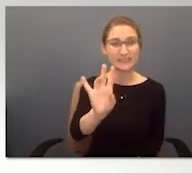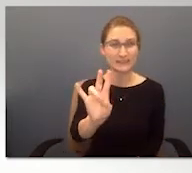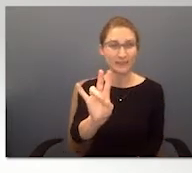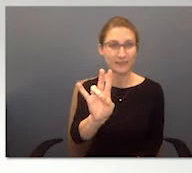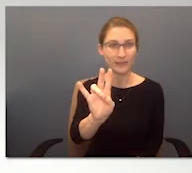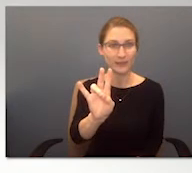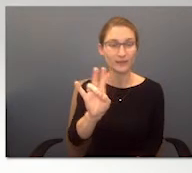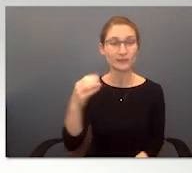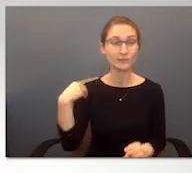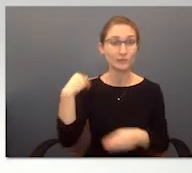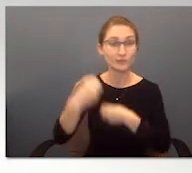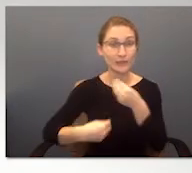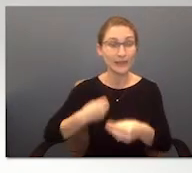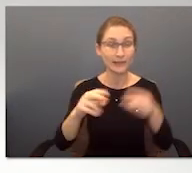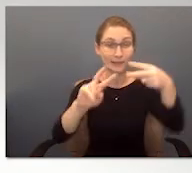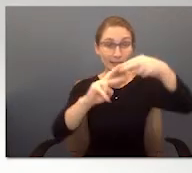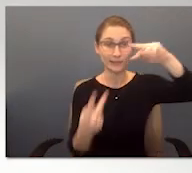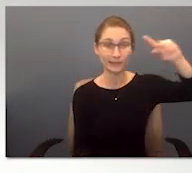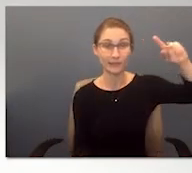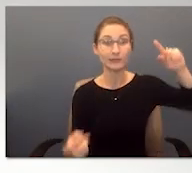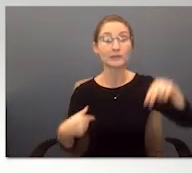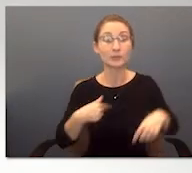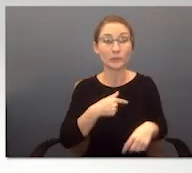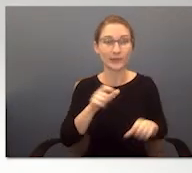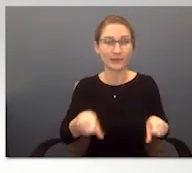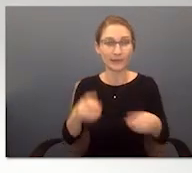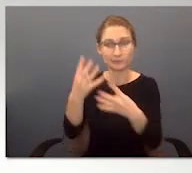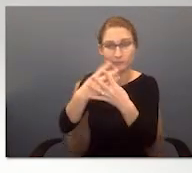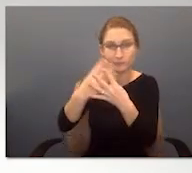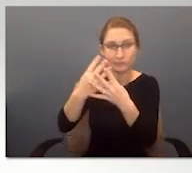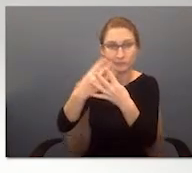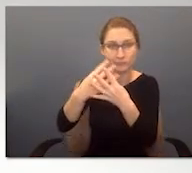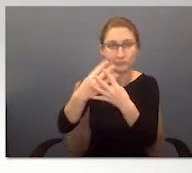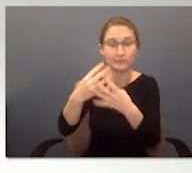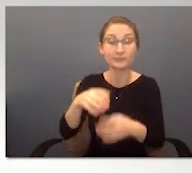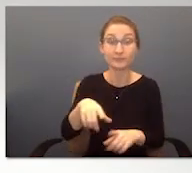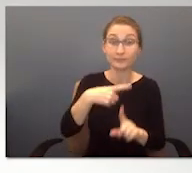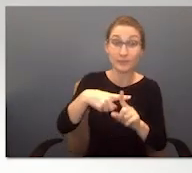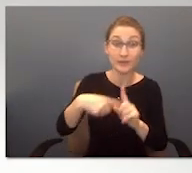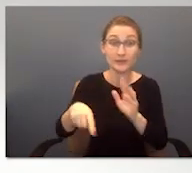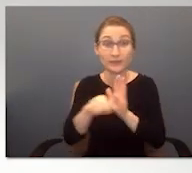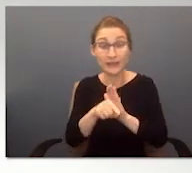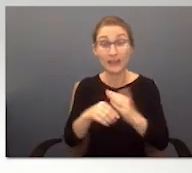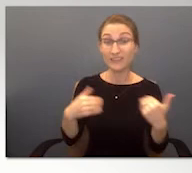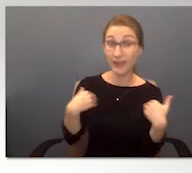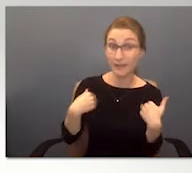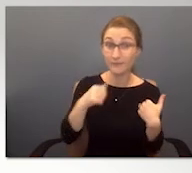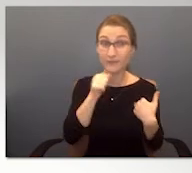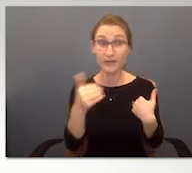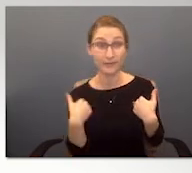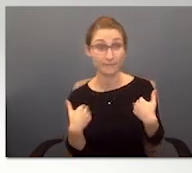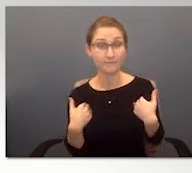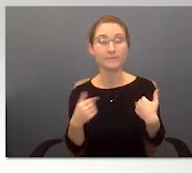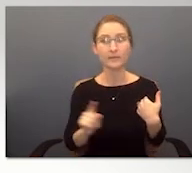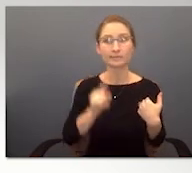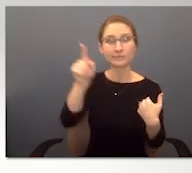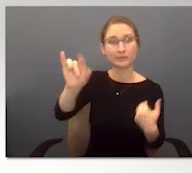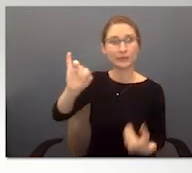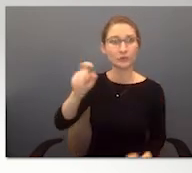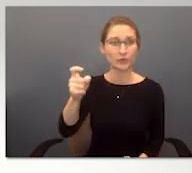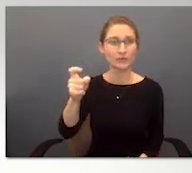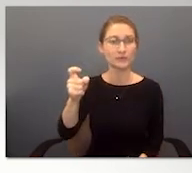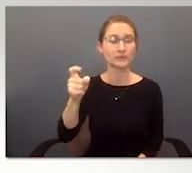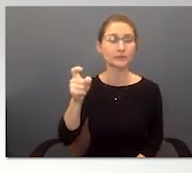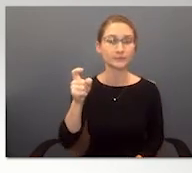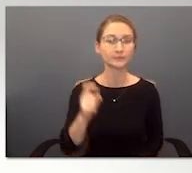genetic, and other conditions in Florida. And this is the public health laboratory in Jacksonville that